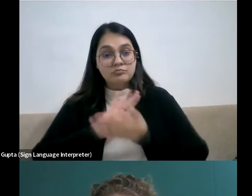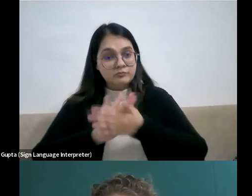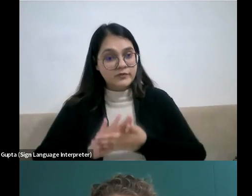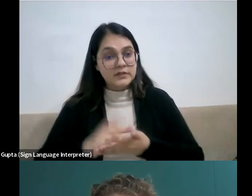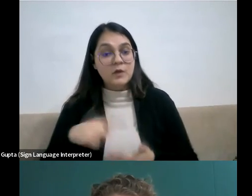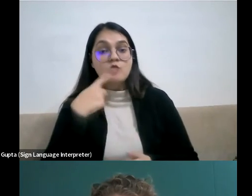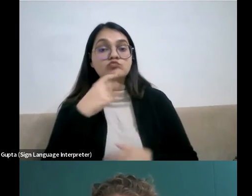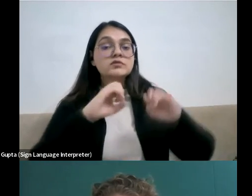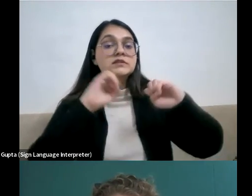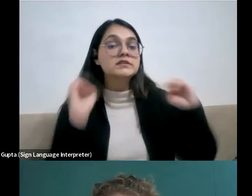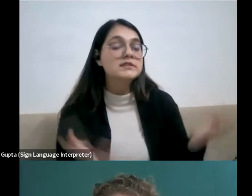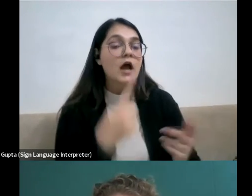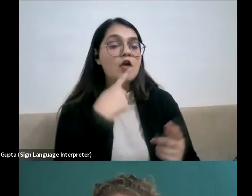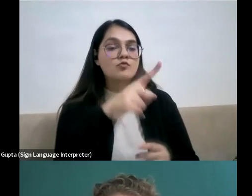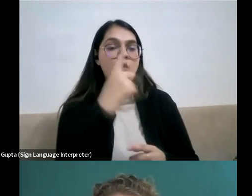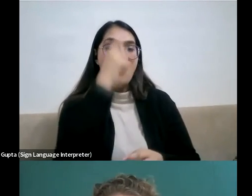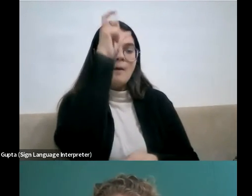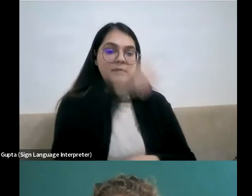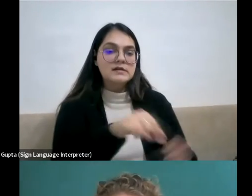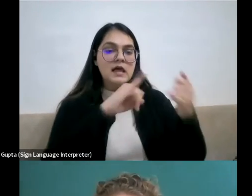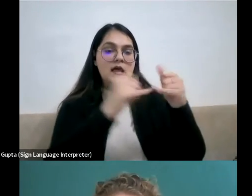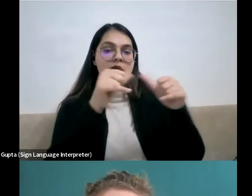to Sasha to take it from here.